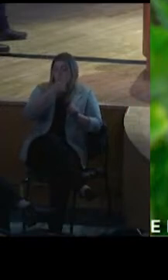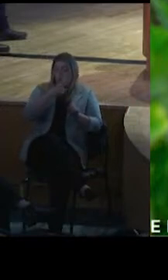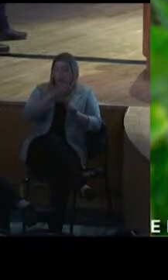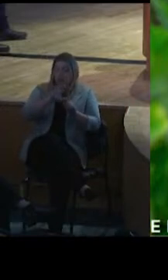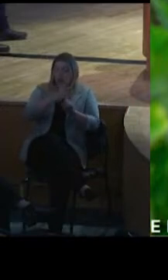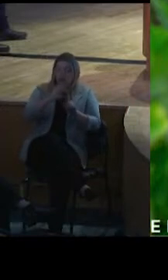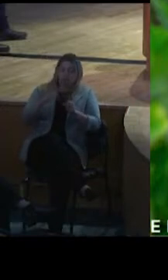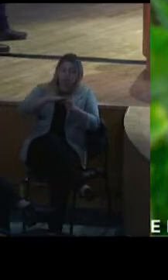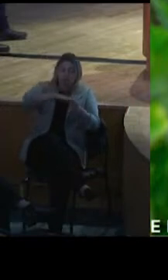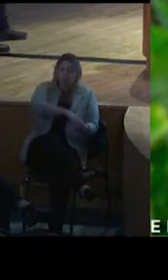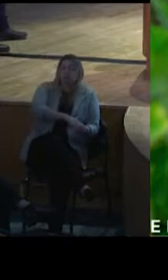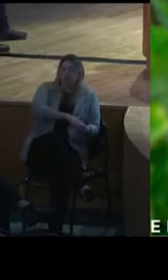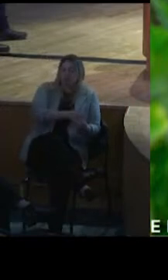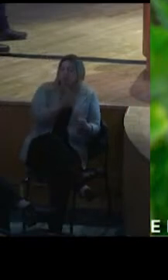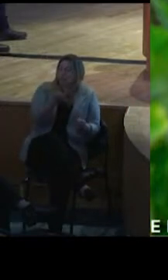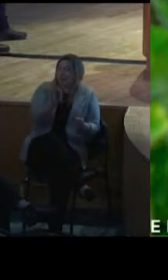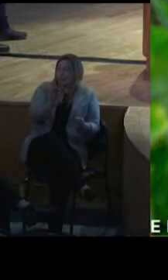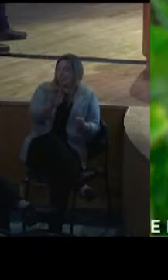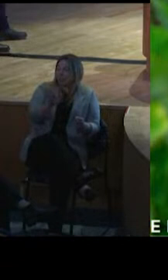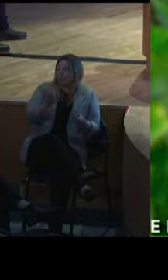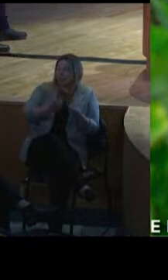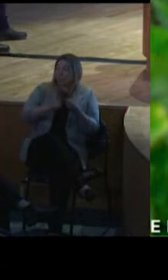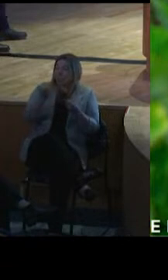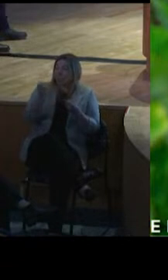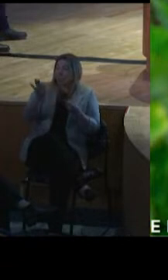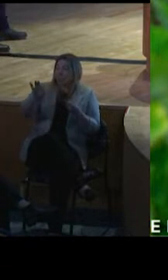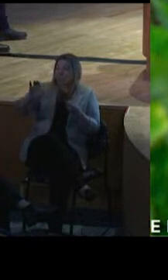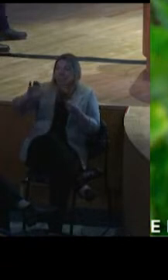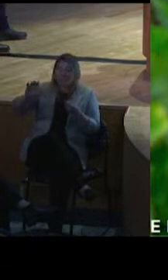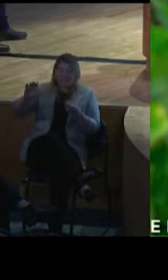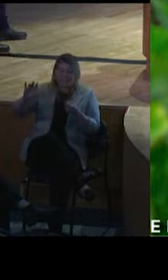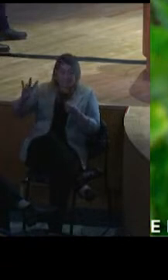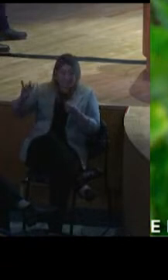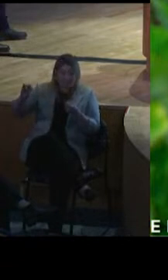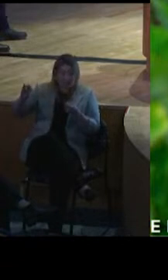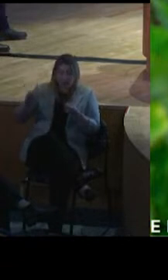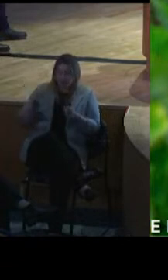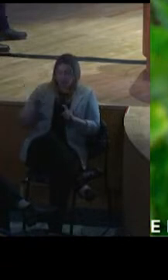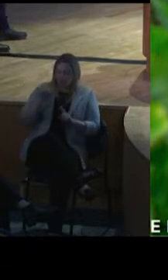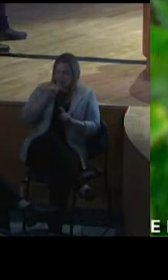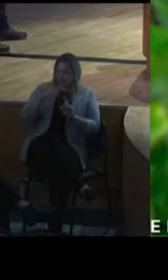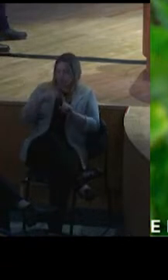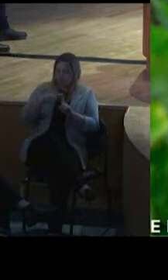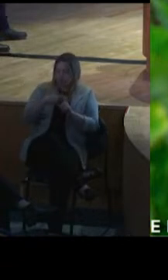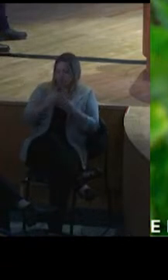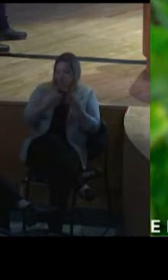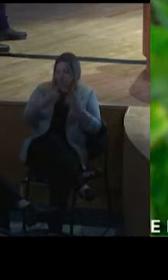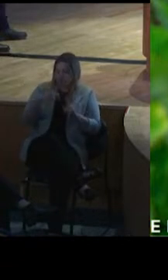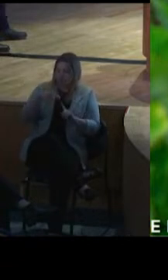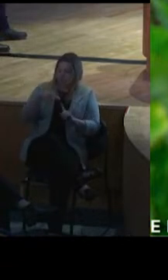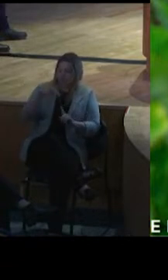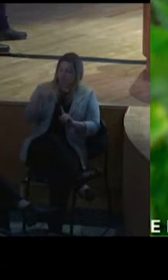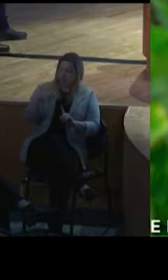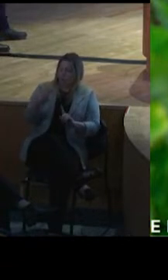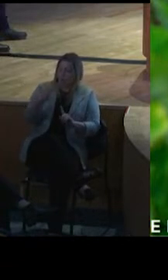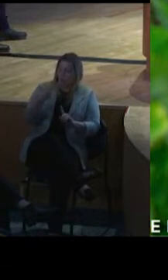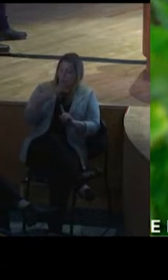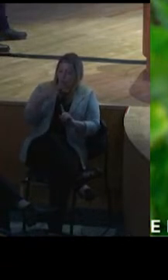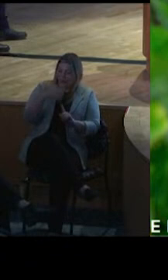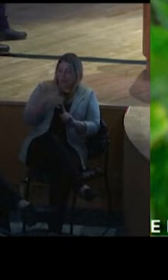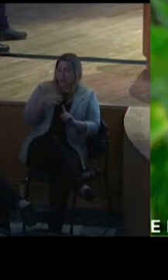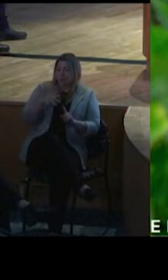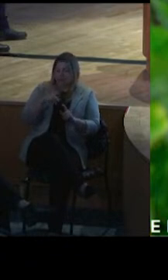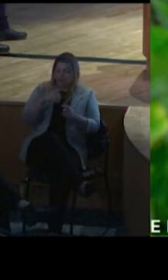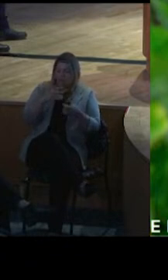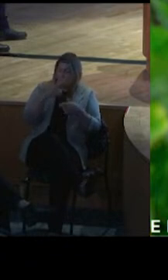like 1970, it wasn't a good thing to be Hawaiian in Hawaii. We had people changing their names from Hawaiian last names to